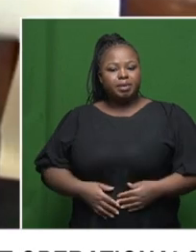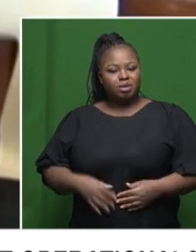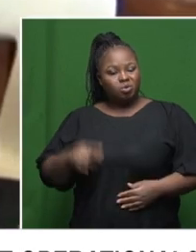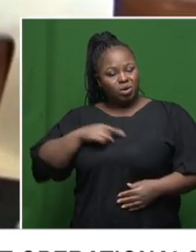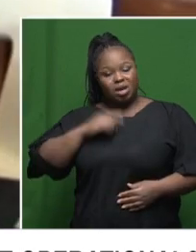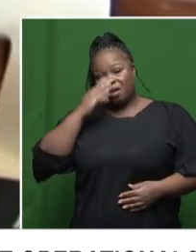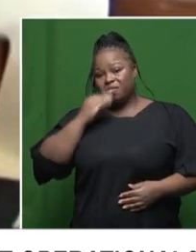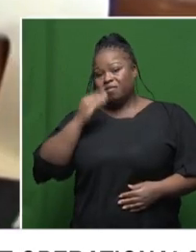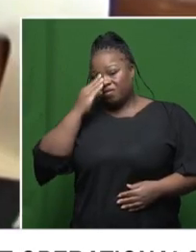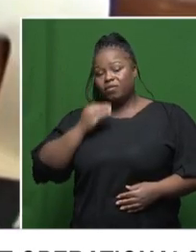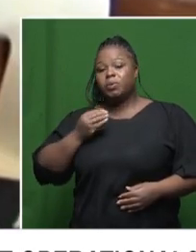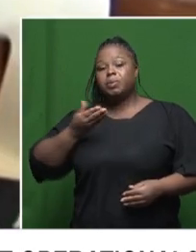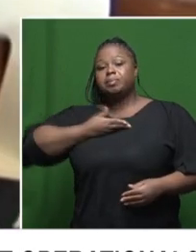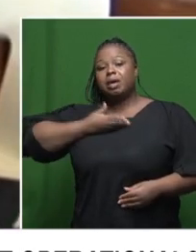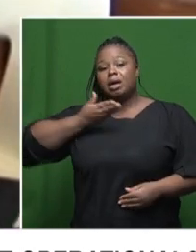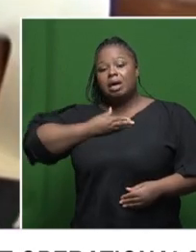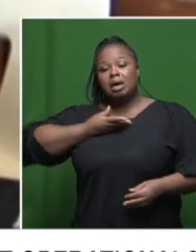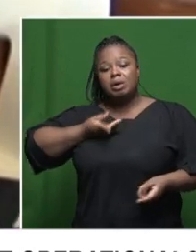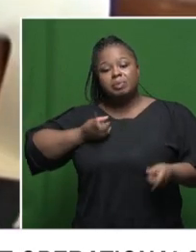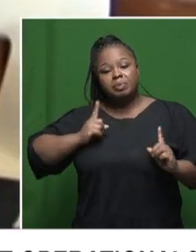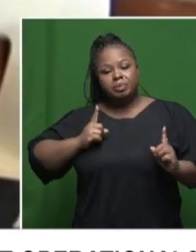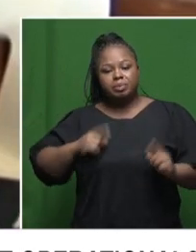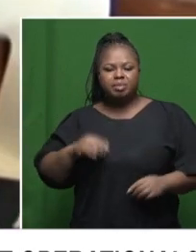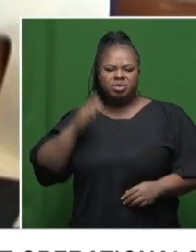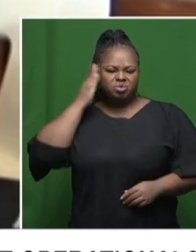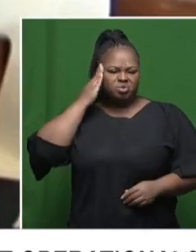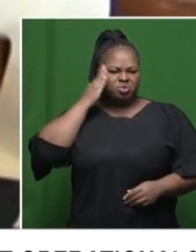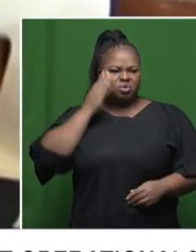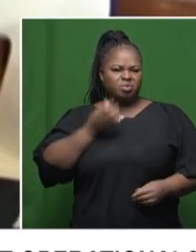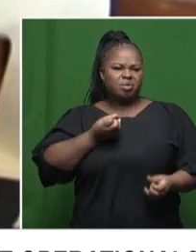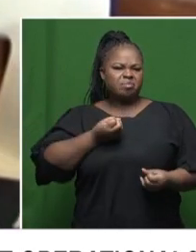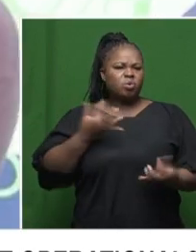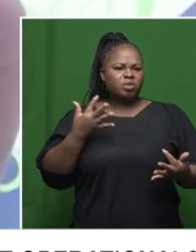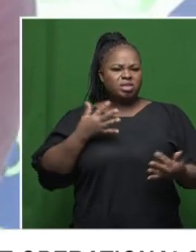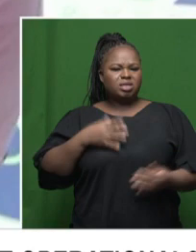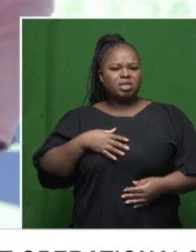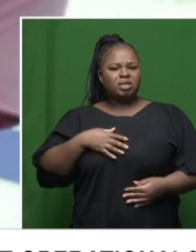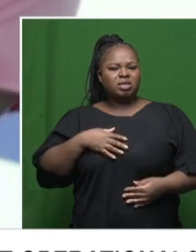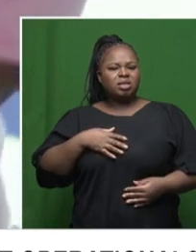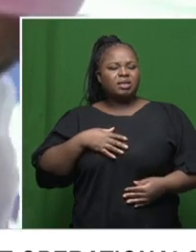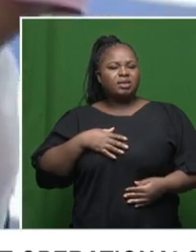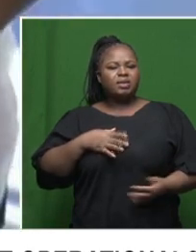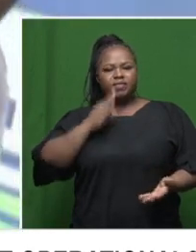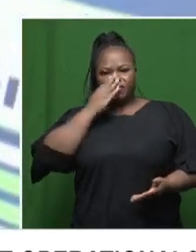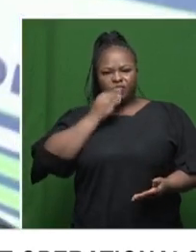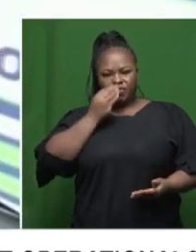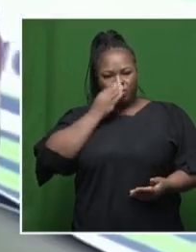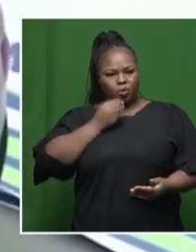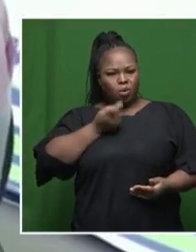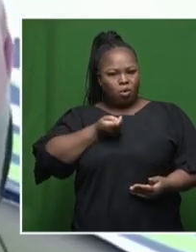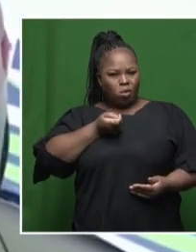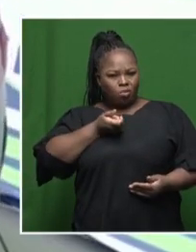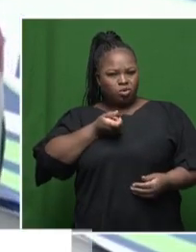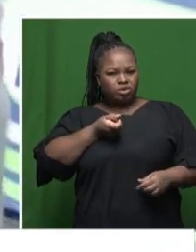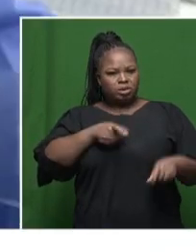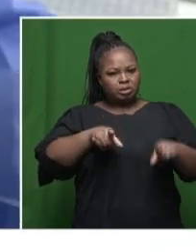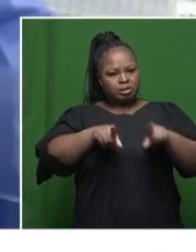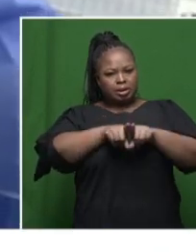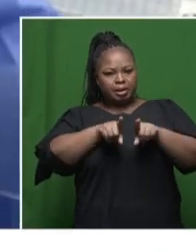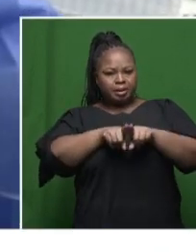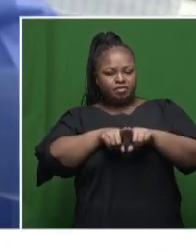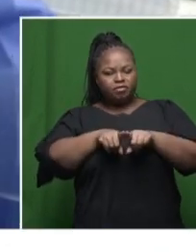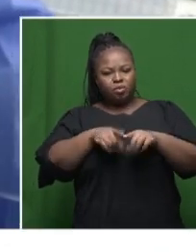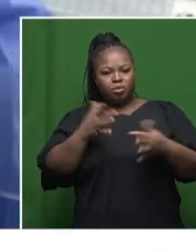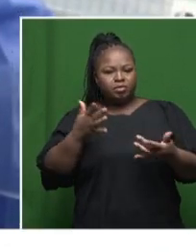flu season. And we remember that most of the flu symptoms are similar to COVID-19 symptoms. So meaning that for those who are